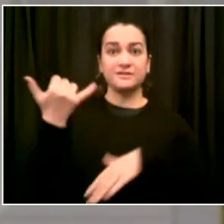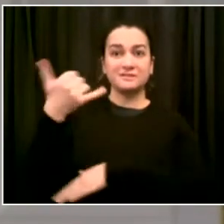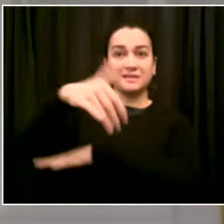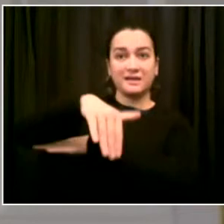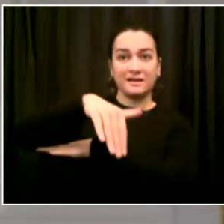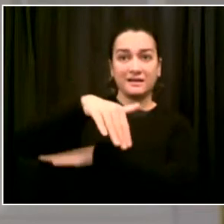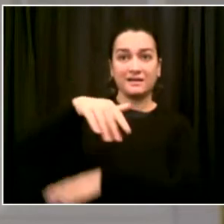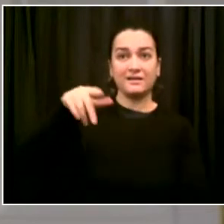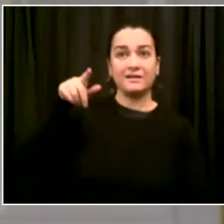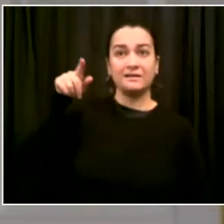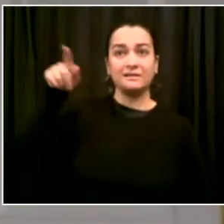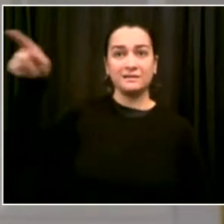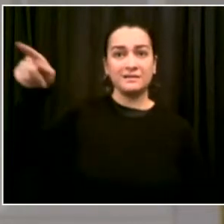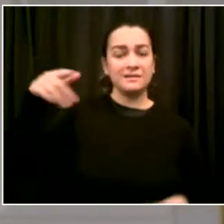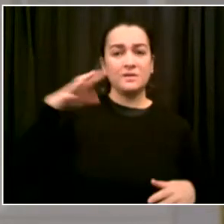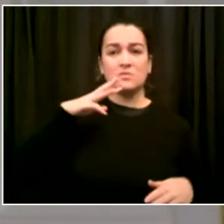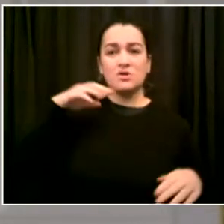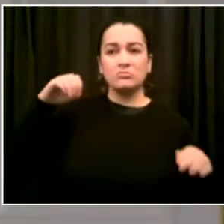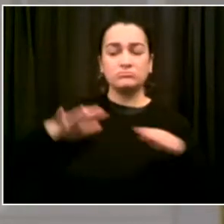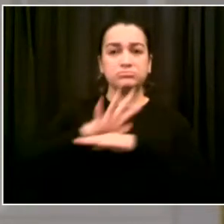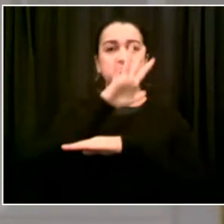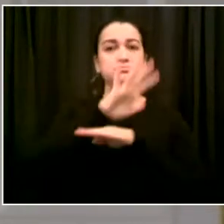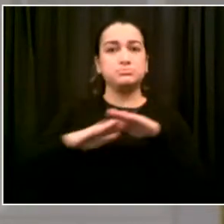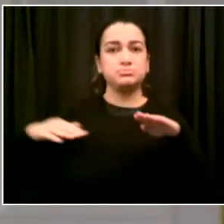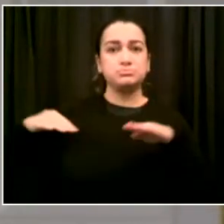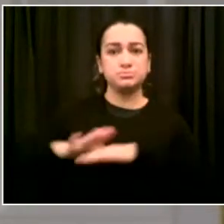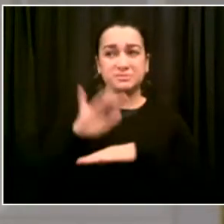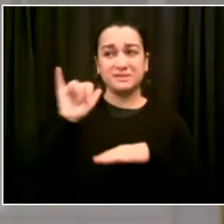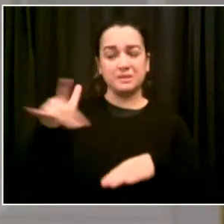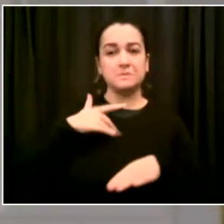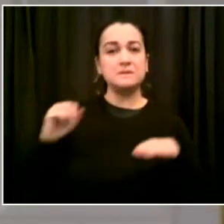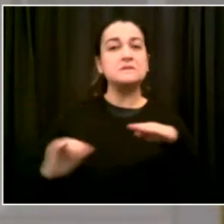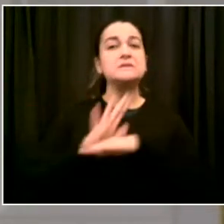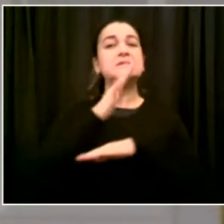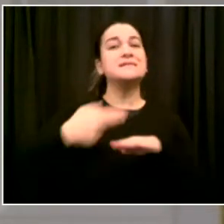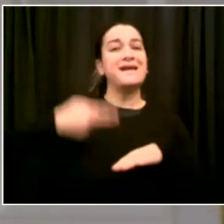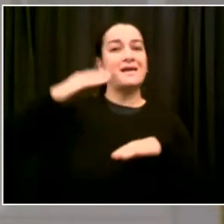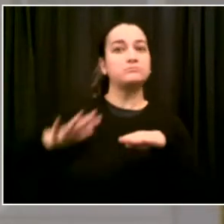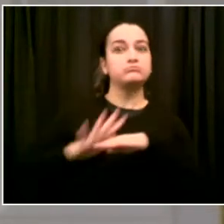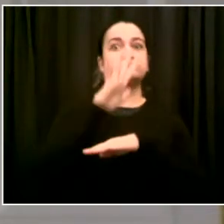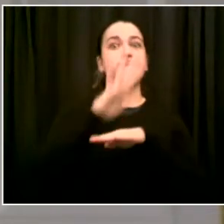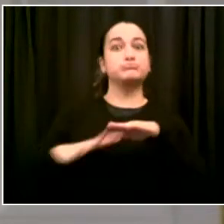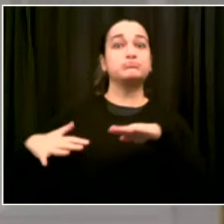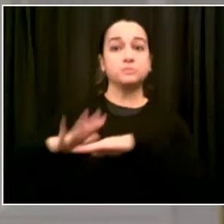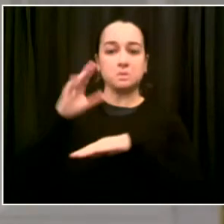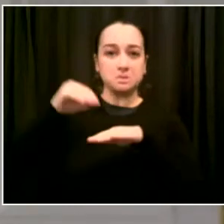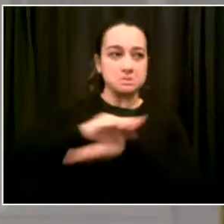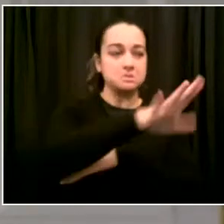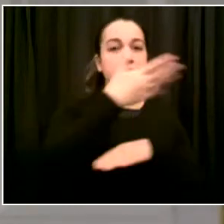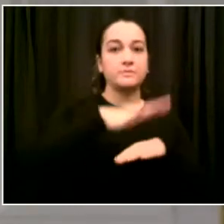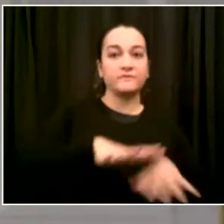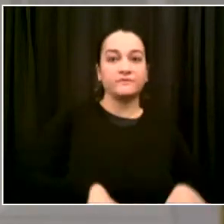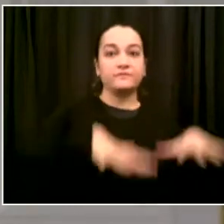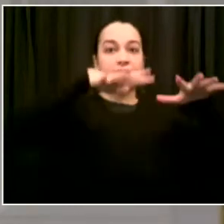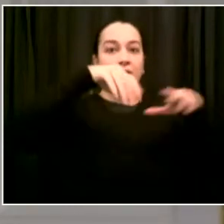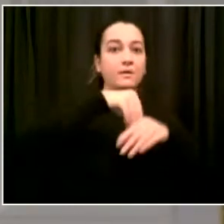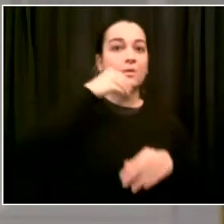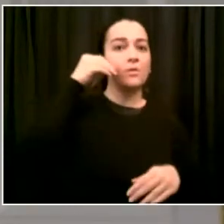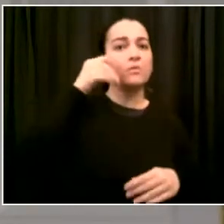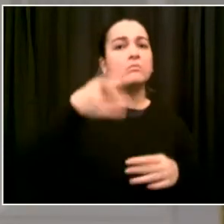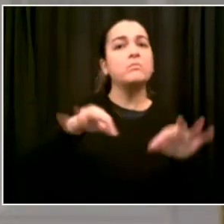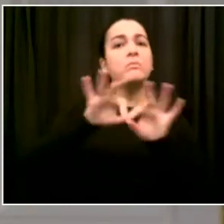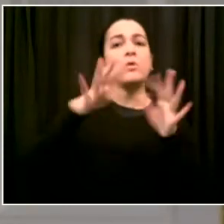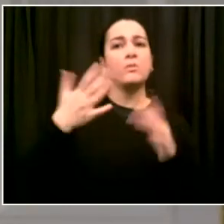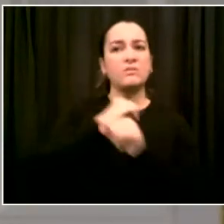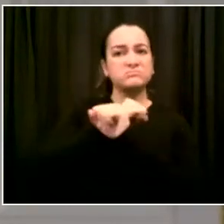flood advisories for vulnerable shorelines that are seen in the Bronx, northern Queens, southern Manhattan, parts of Brooklyn,